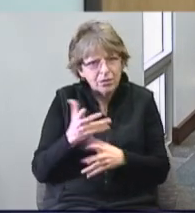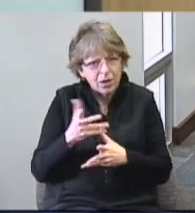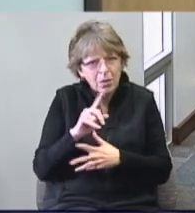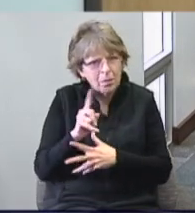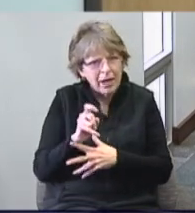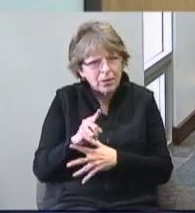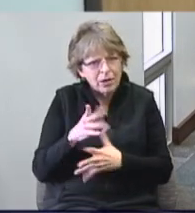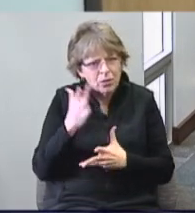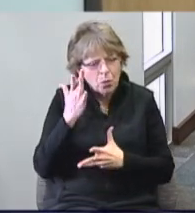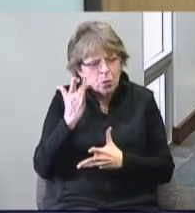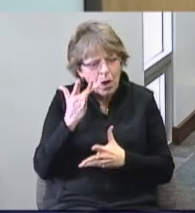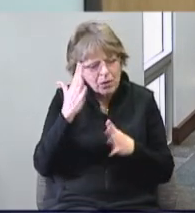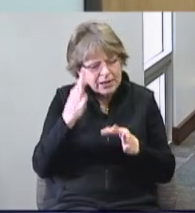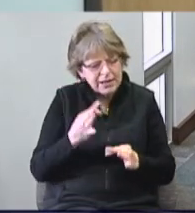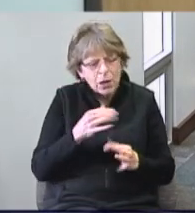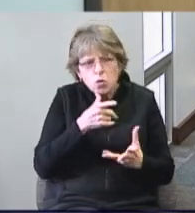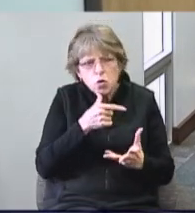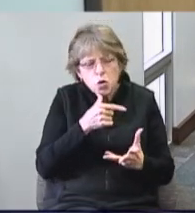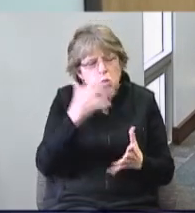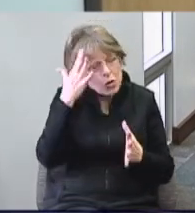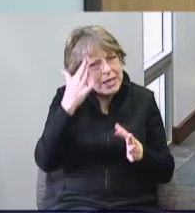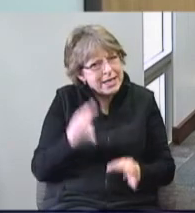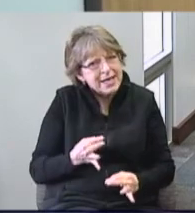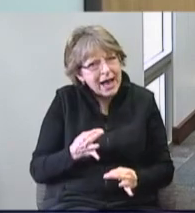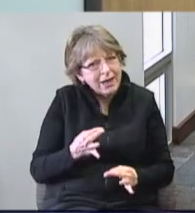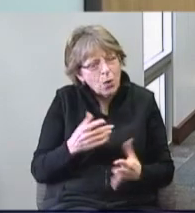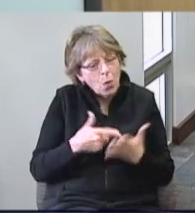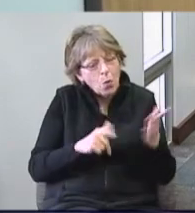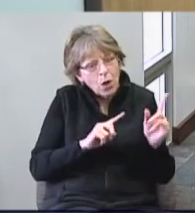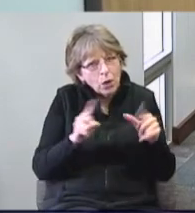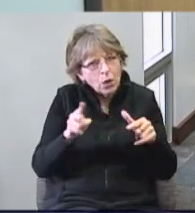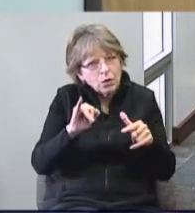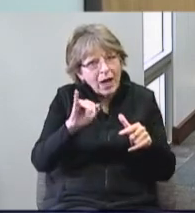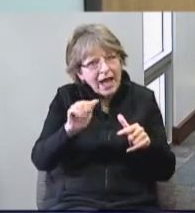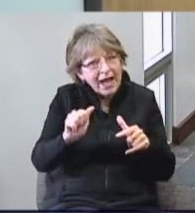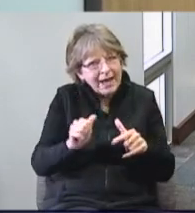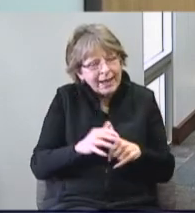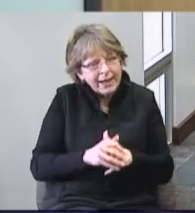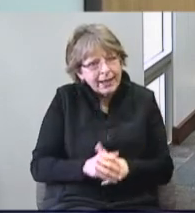what determines who makes the decision is what goes to internal affairs?